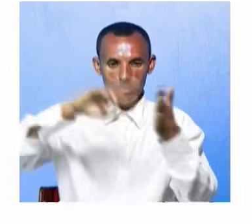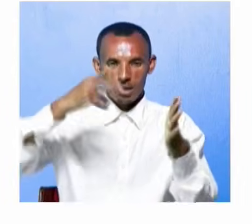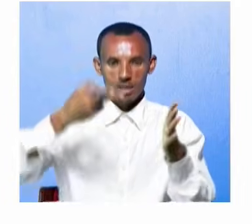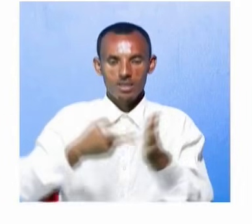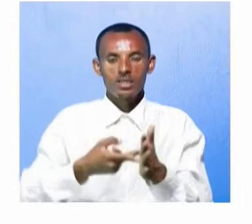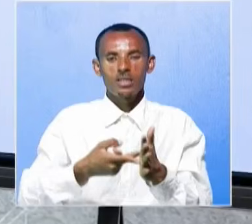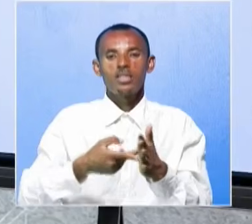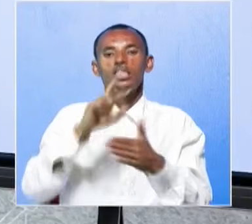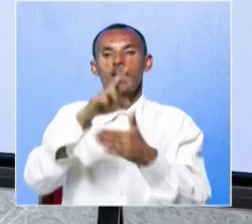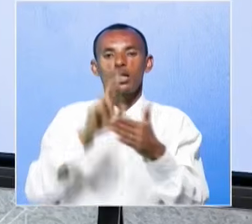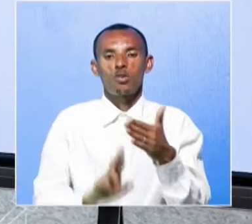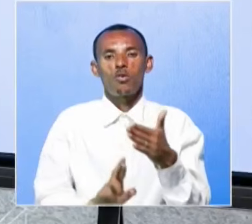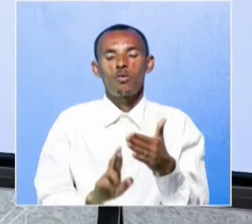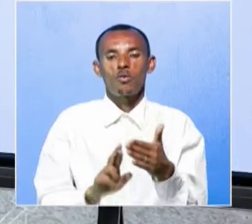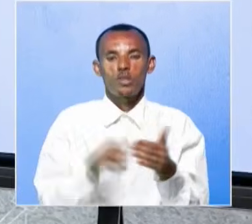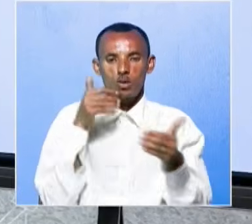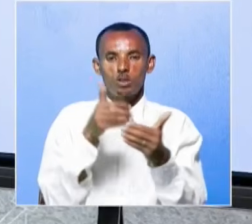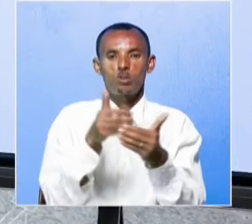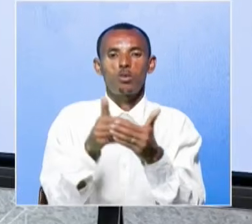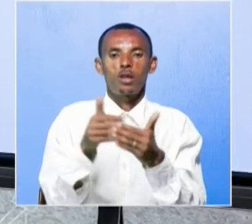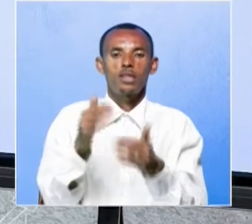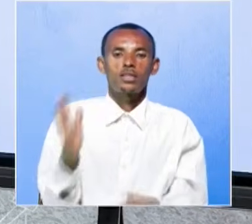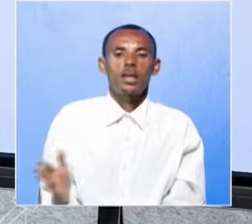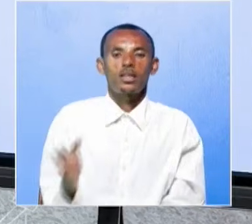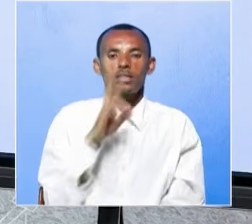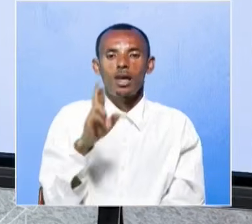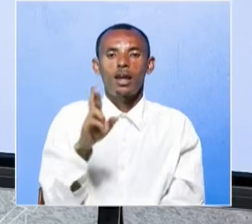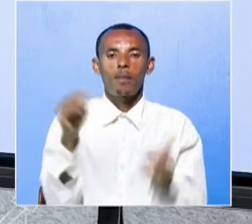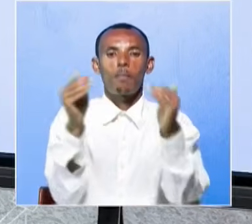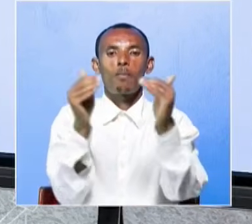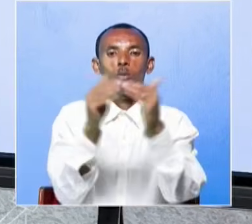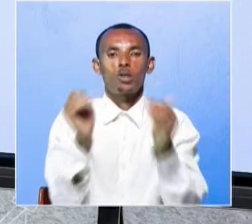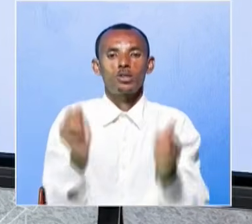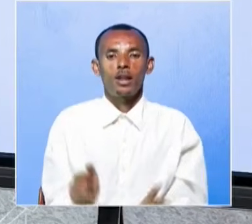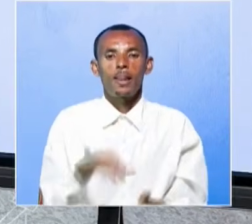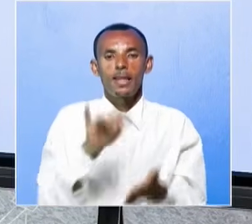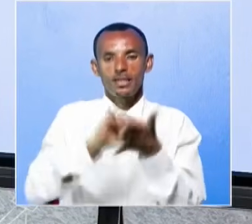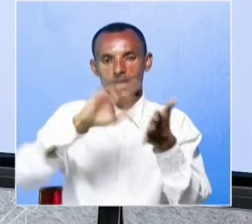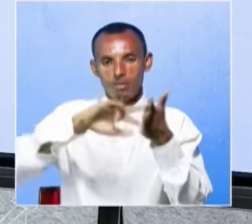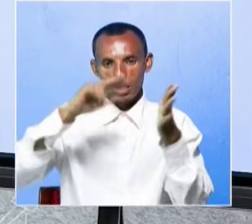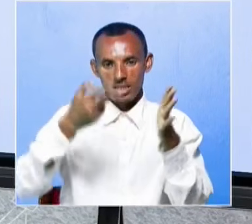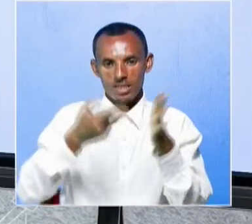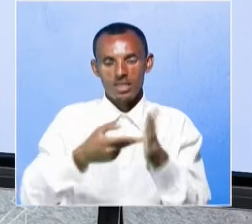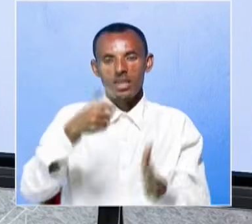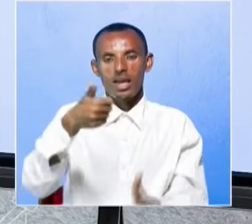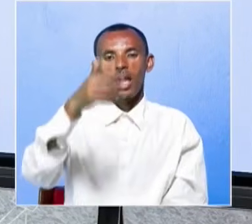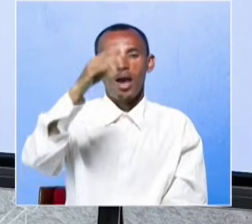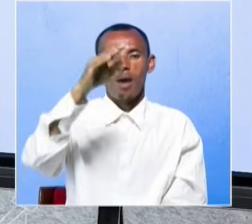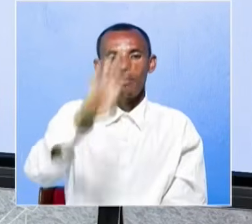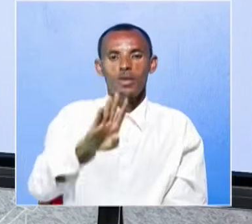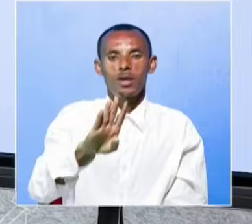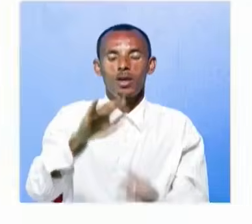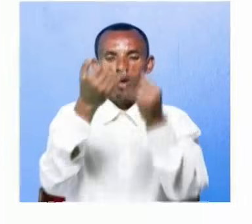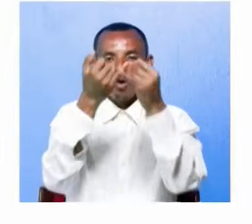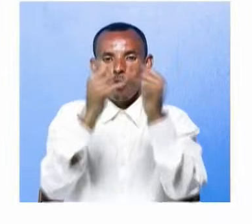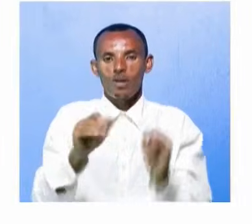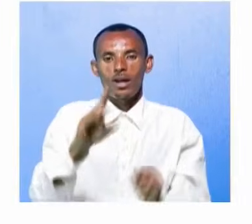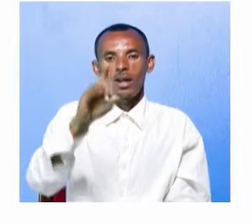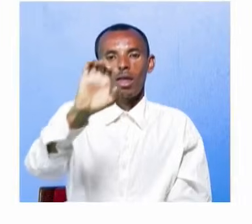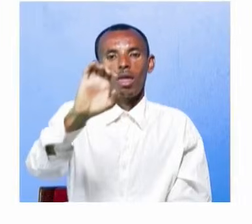the ratio of the corresponding sides are proportional. That means AB over